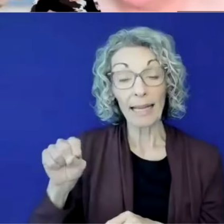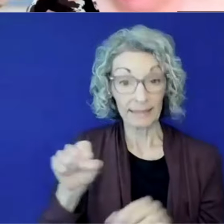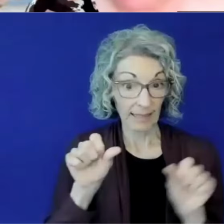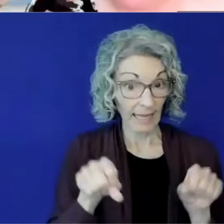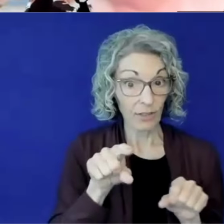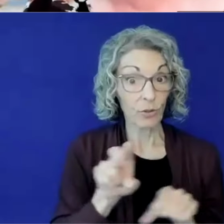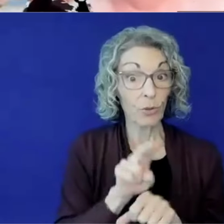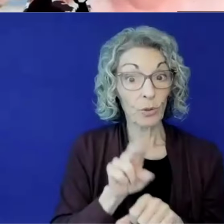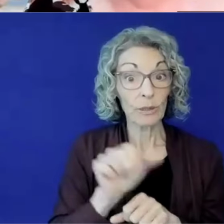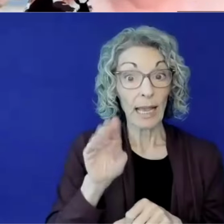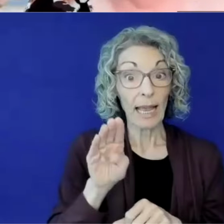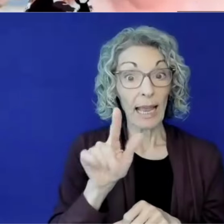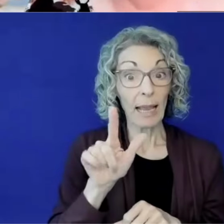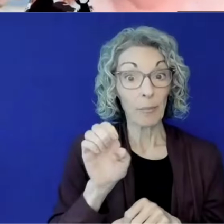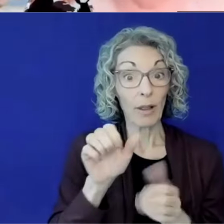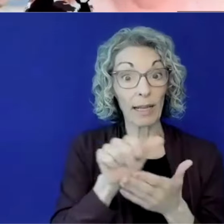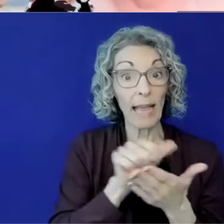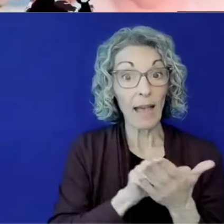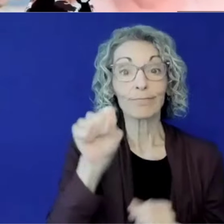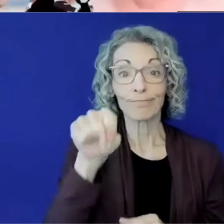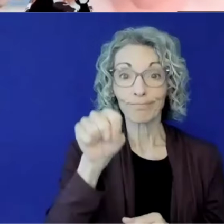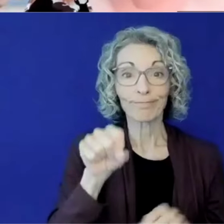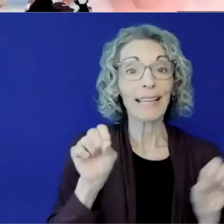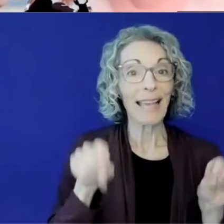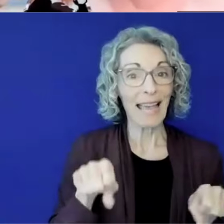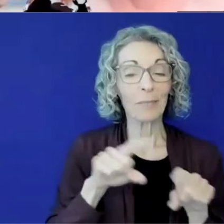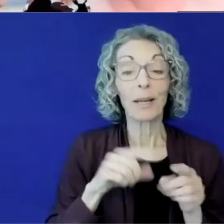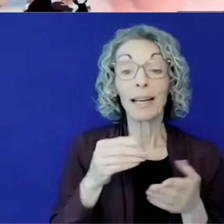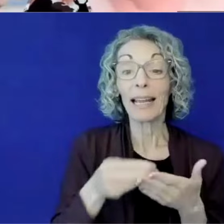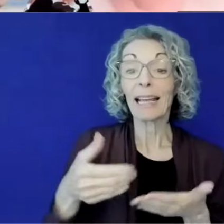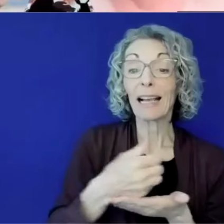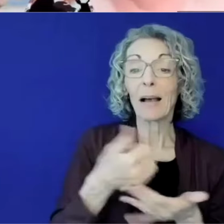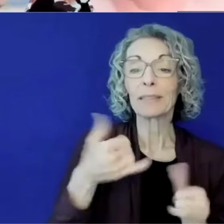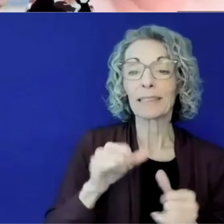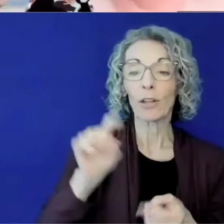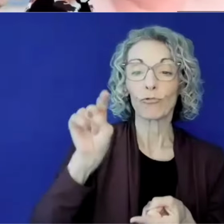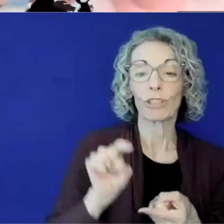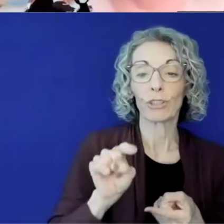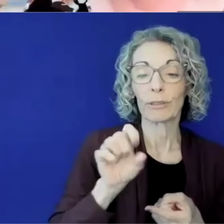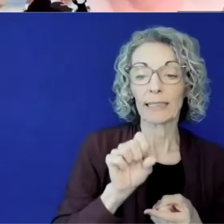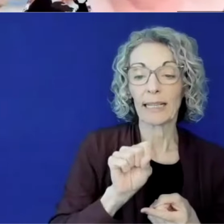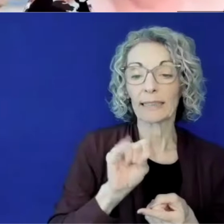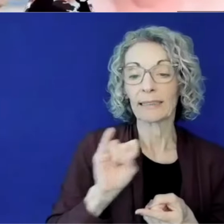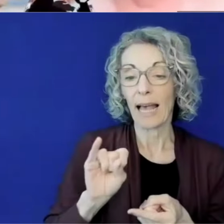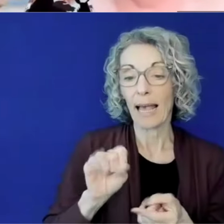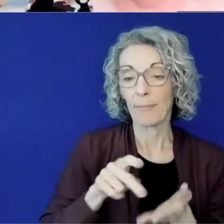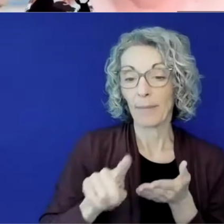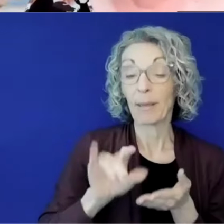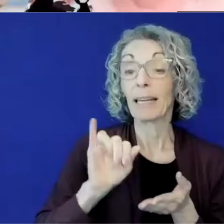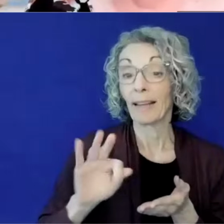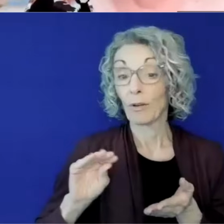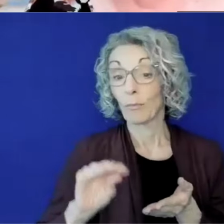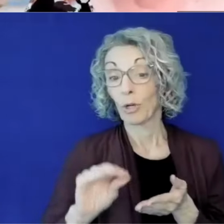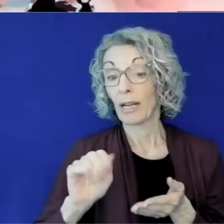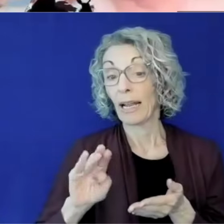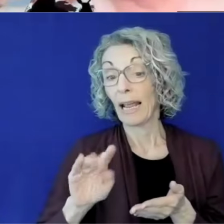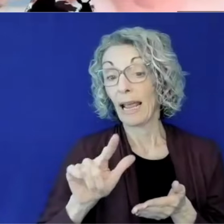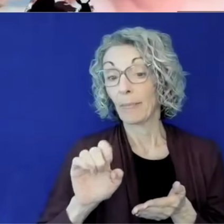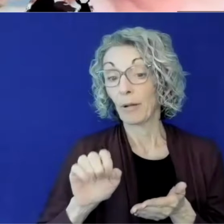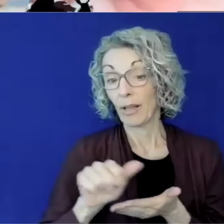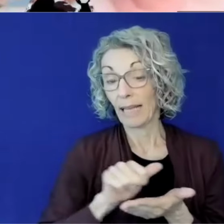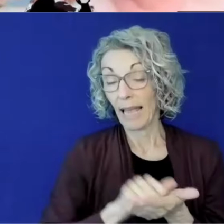you could, but that income would still reduce your SSI payment if you put it in the ABLE account. If you have the money put